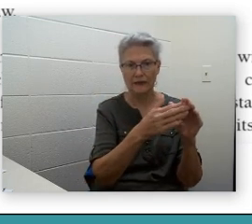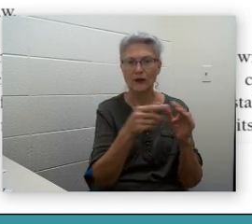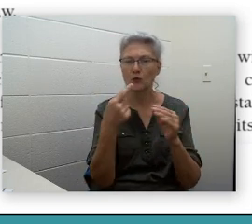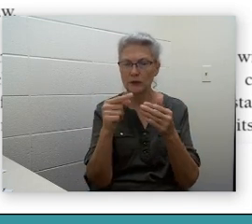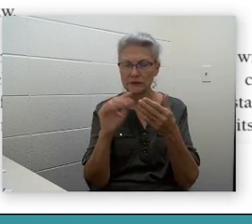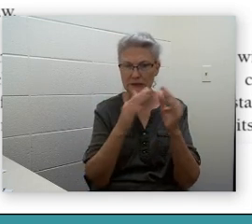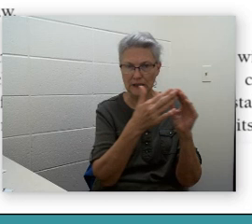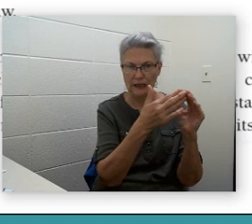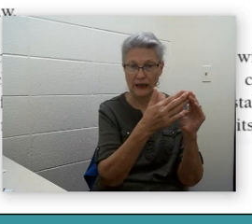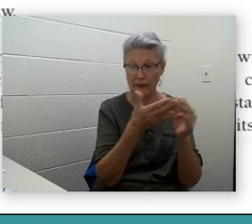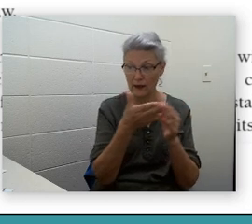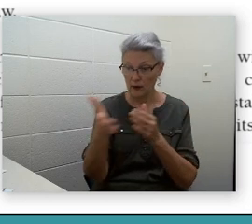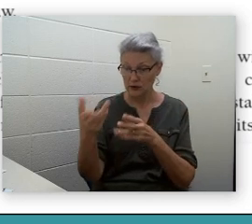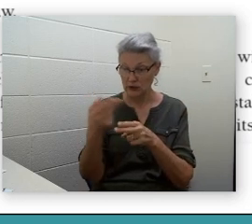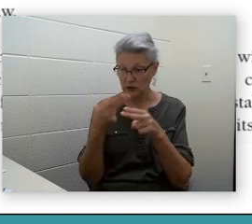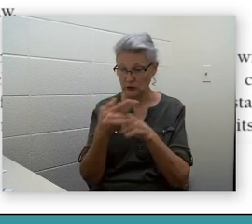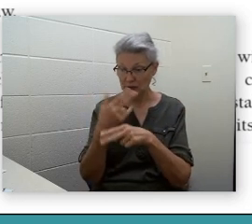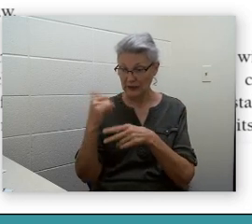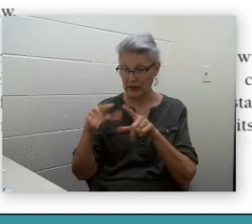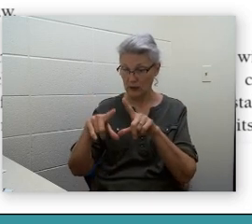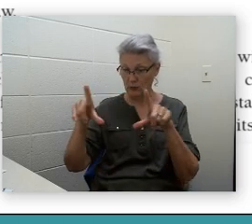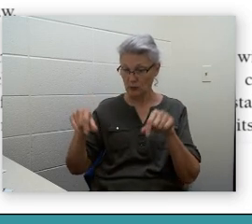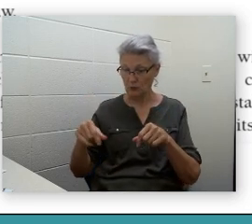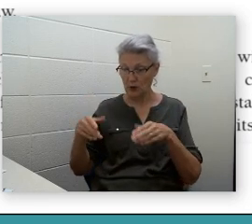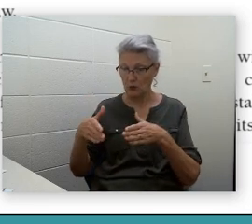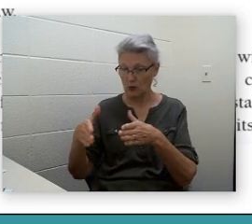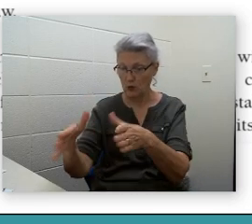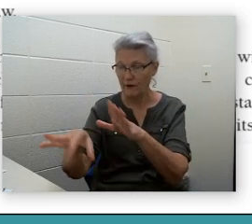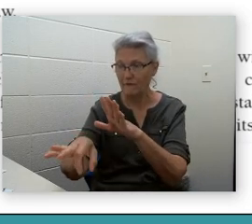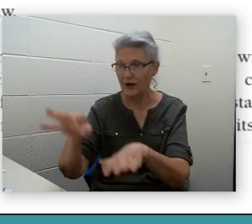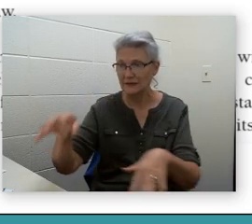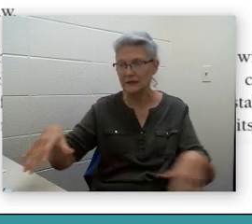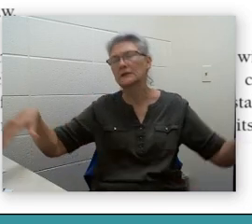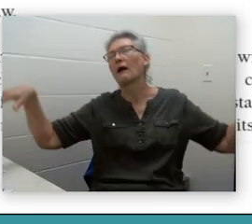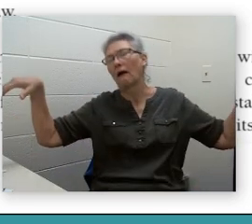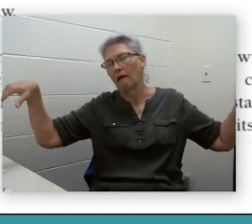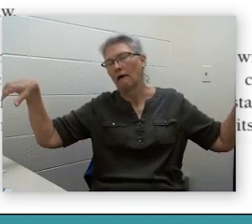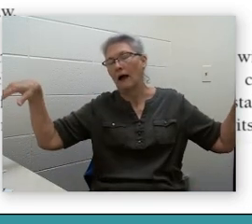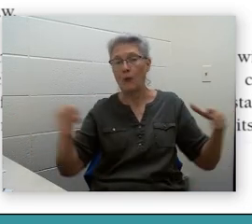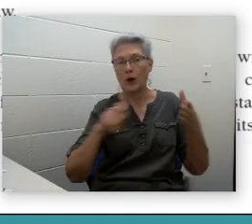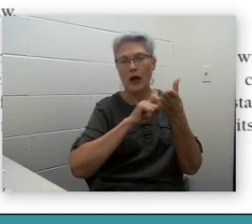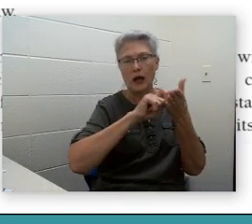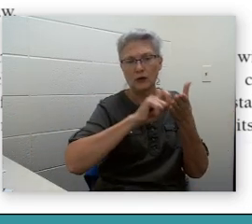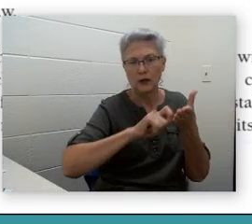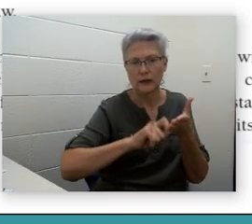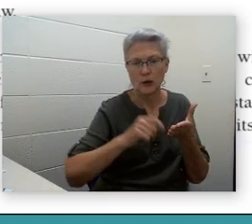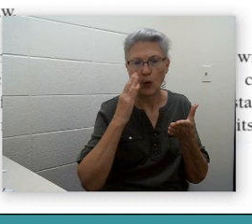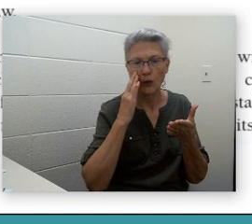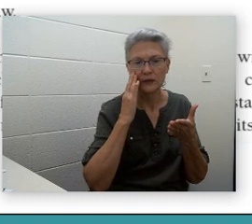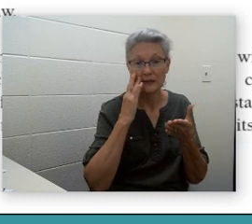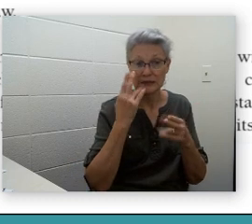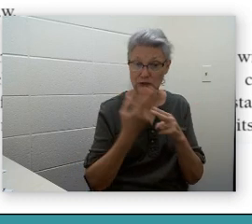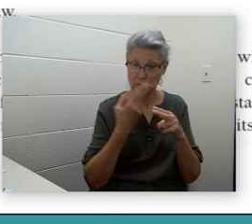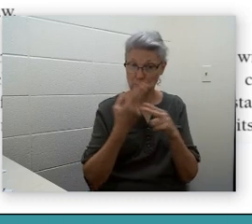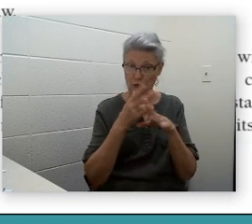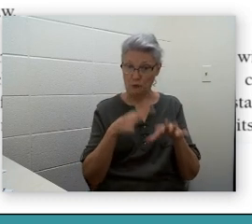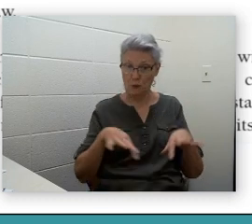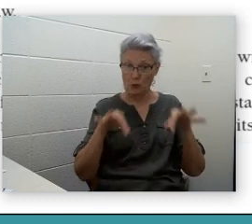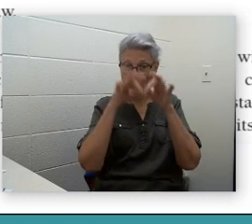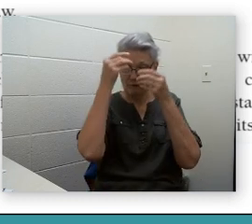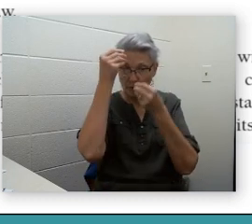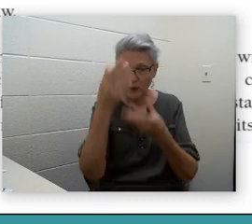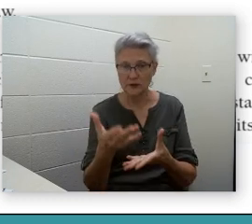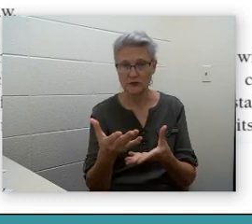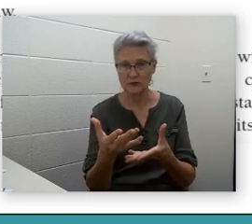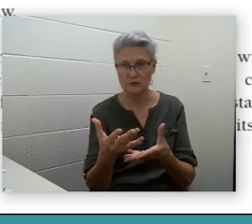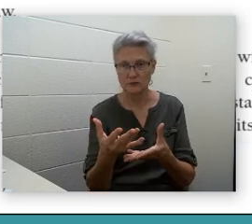road and finds the Scarecrow. I'm going to underline this because I know that it is useful information.